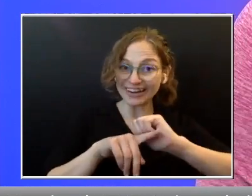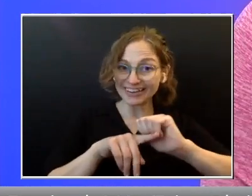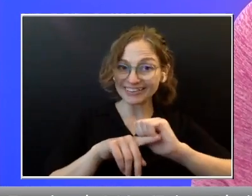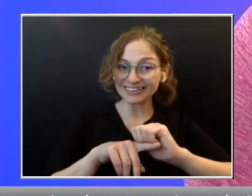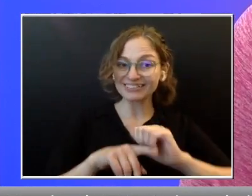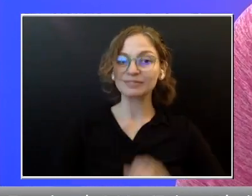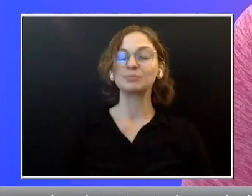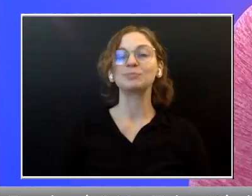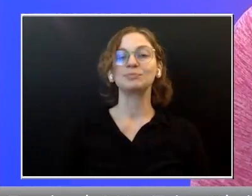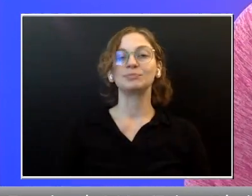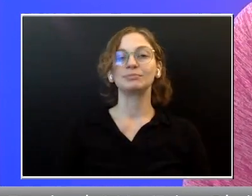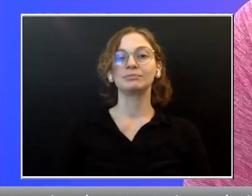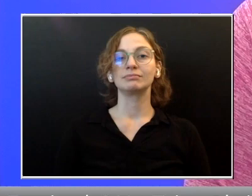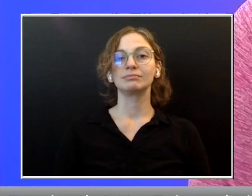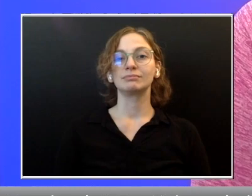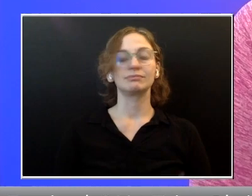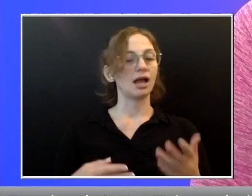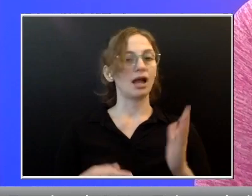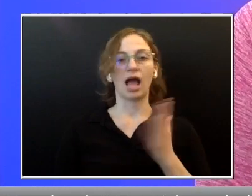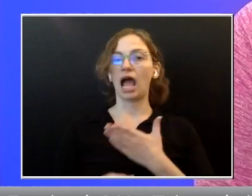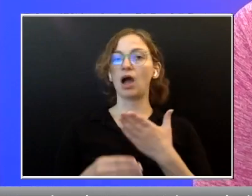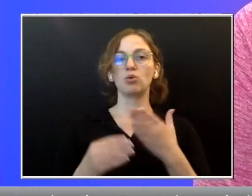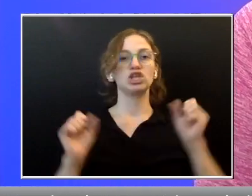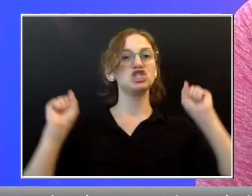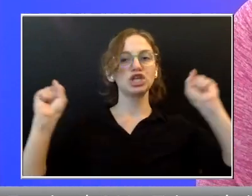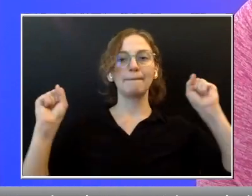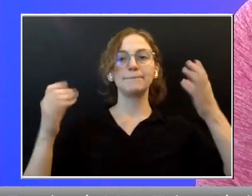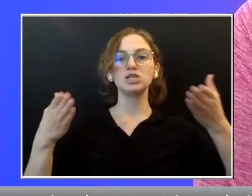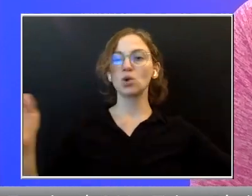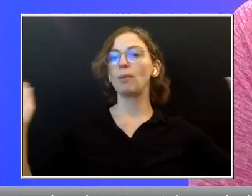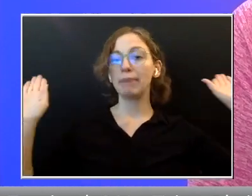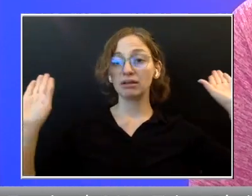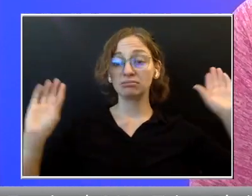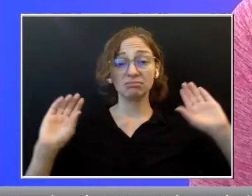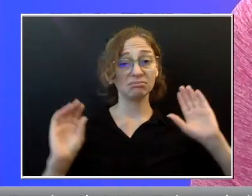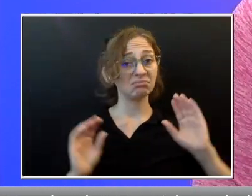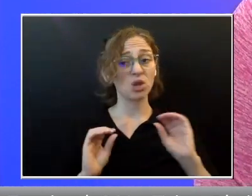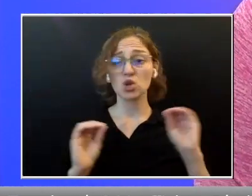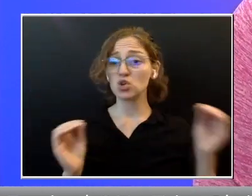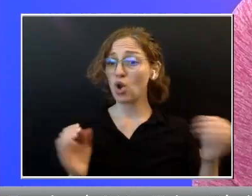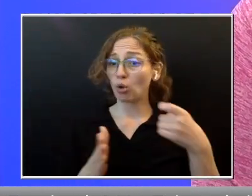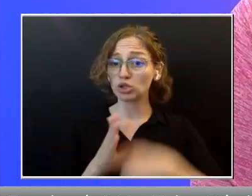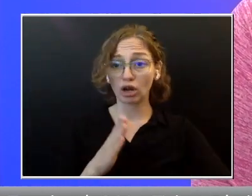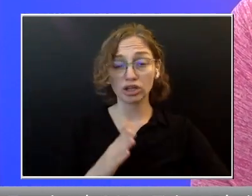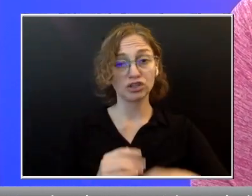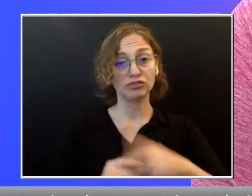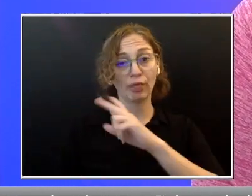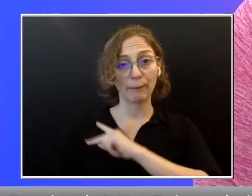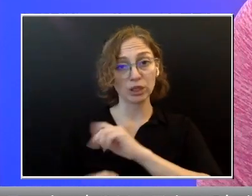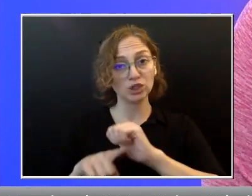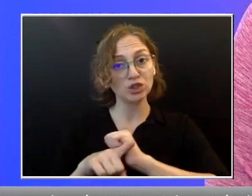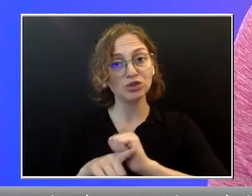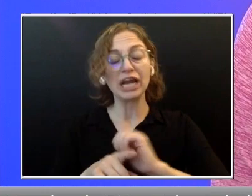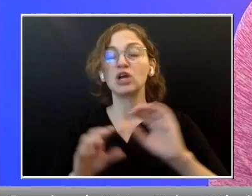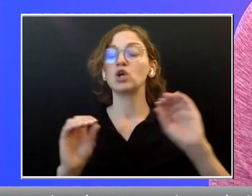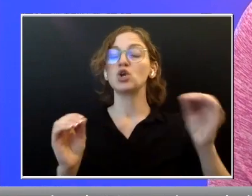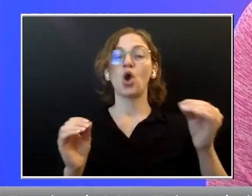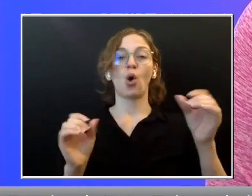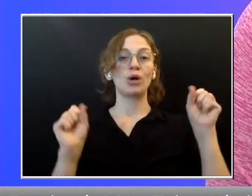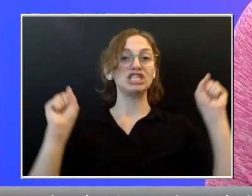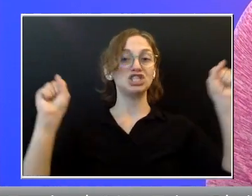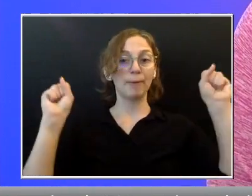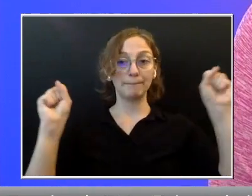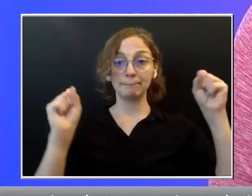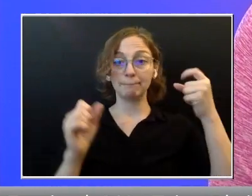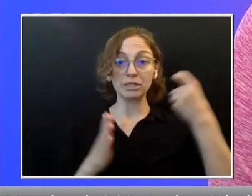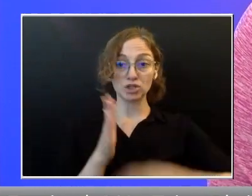They're open to our gym. There's no charge for personal trainer. There is no charge for the gym. And I want to help get them on the right